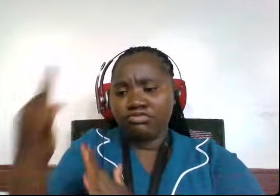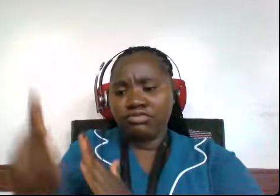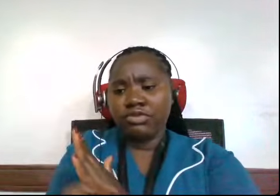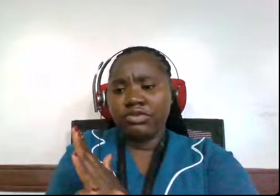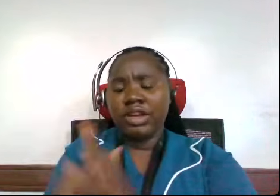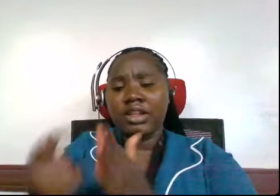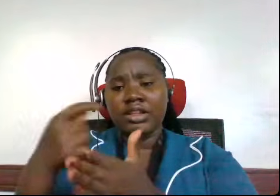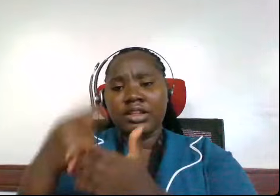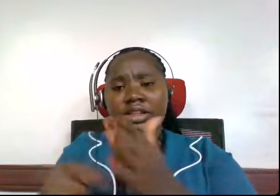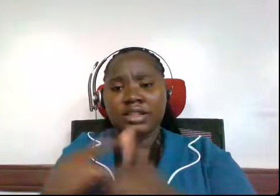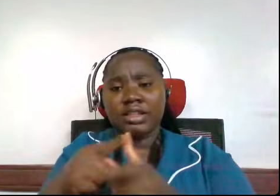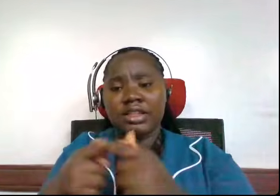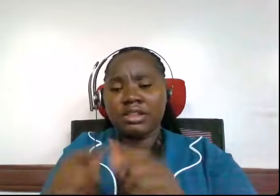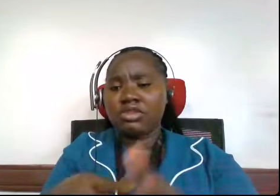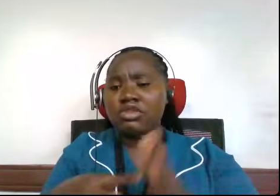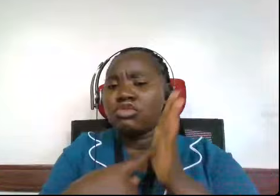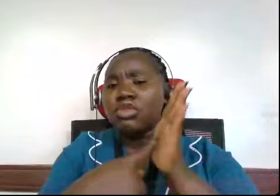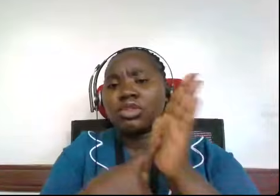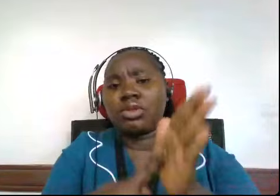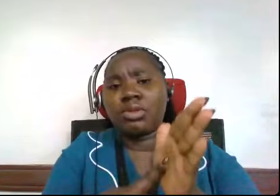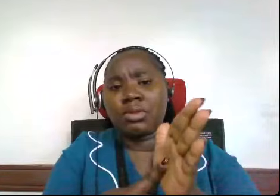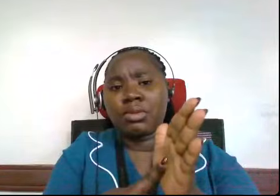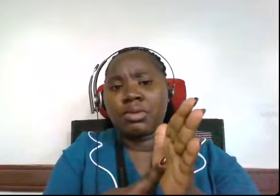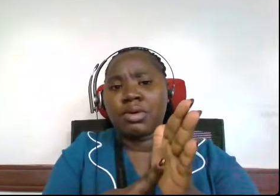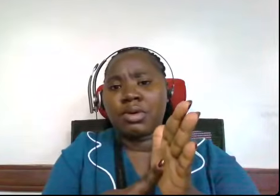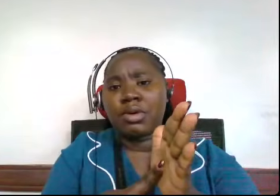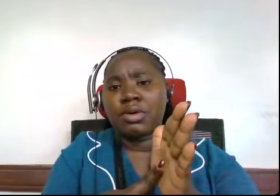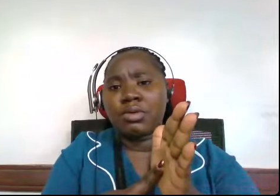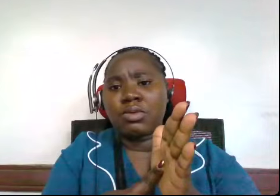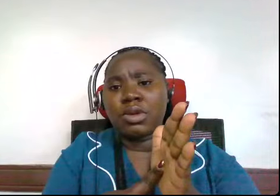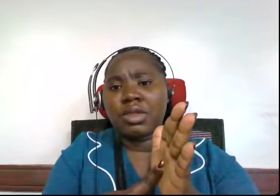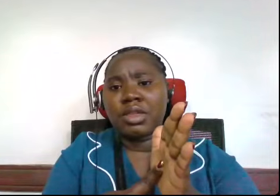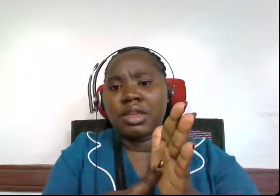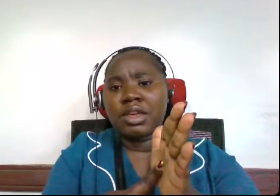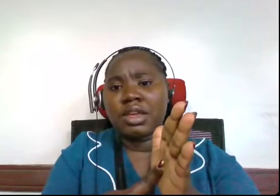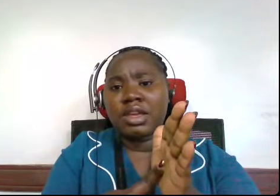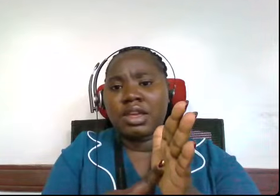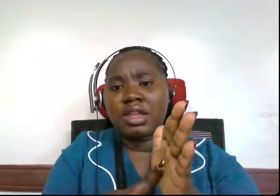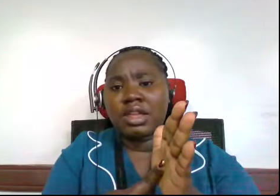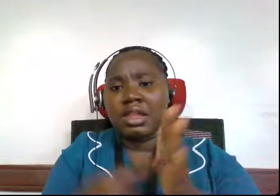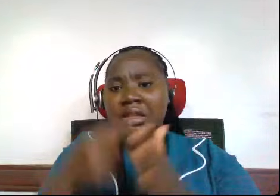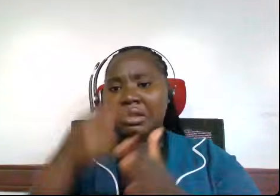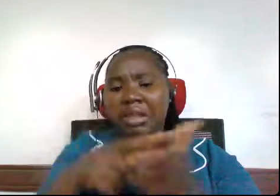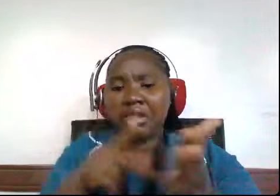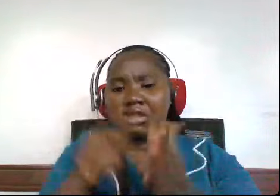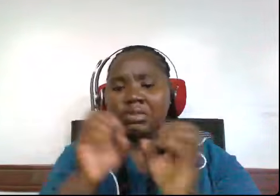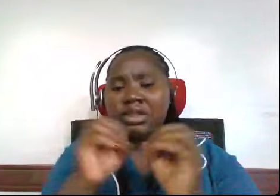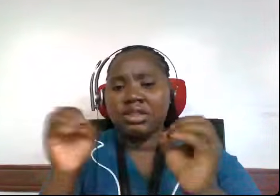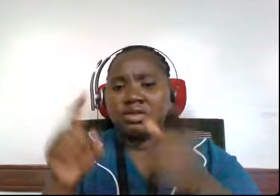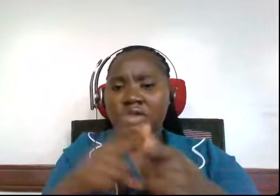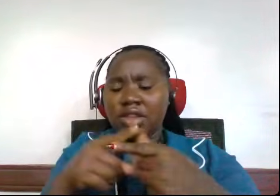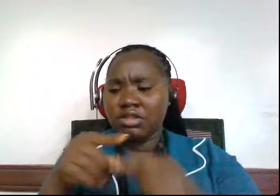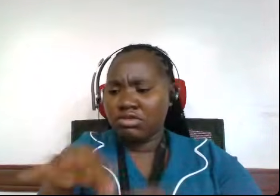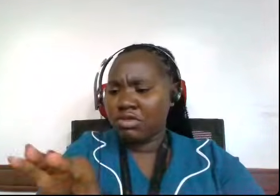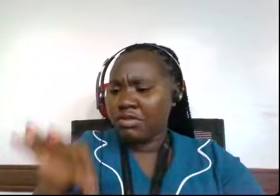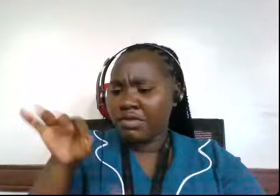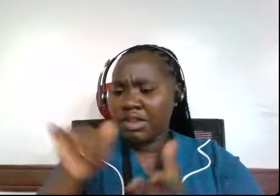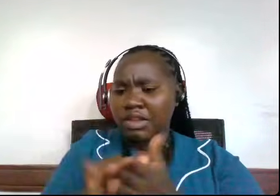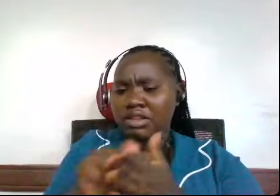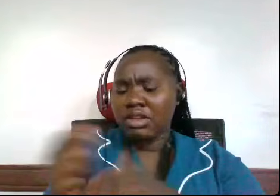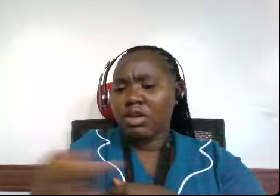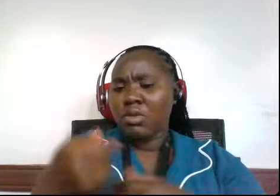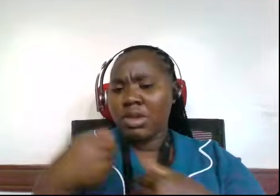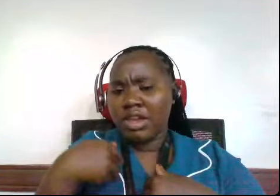is coming out as a without liability, then later you find there is a liability, then the